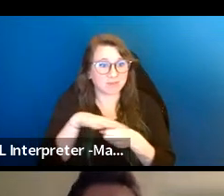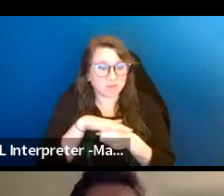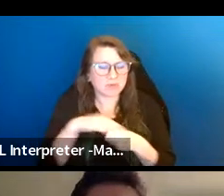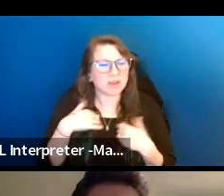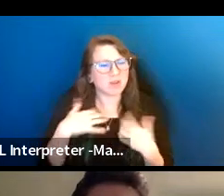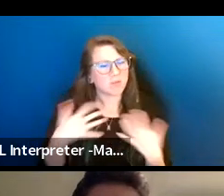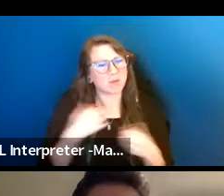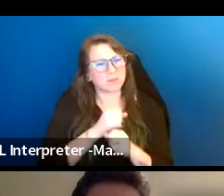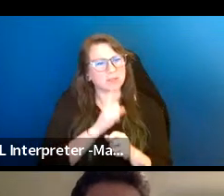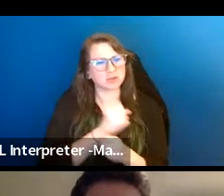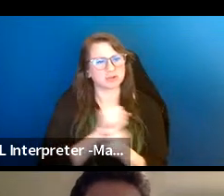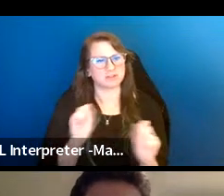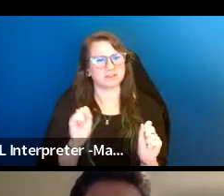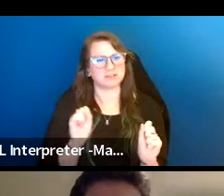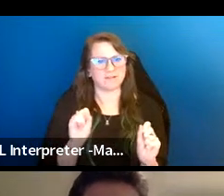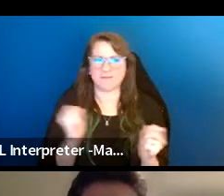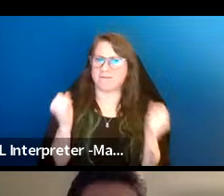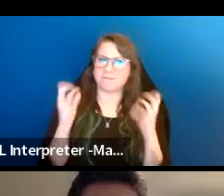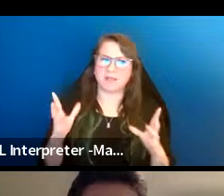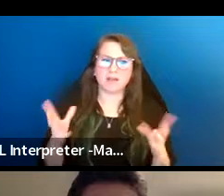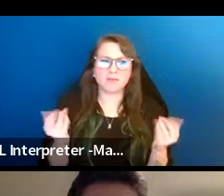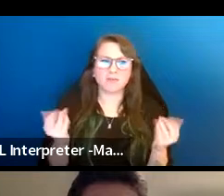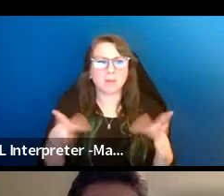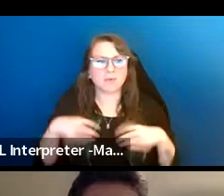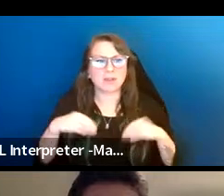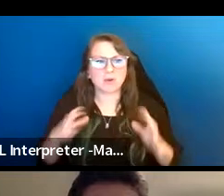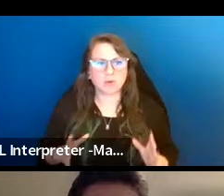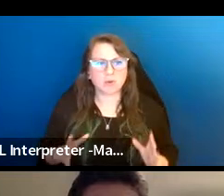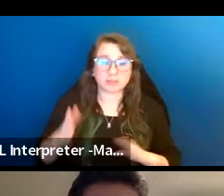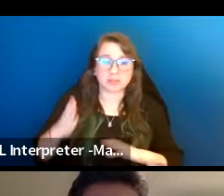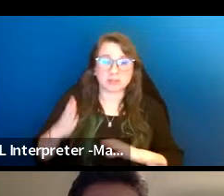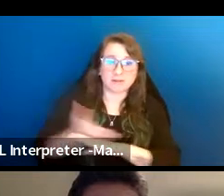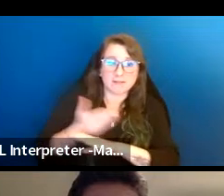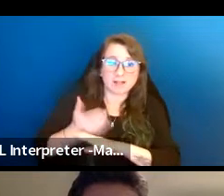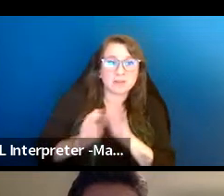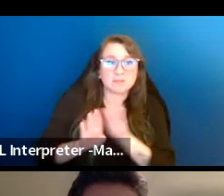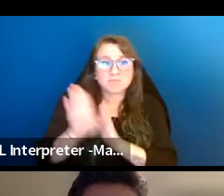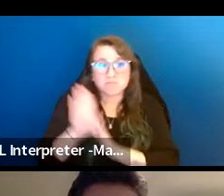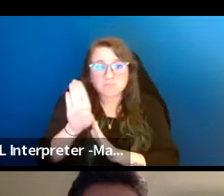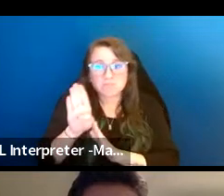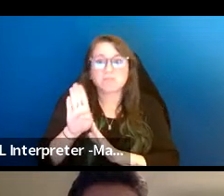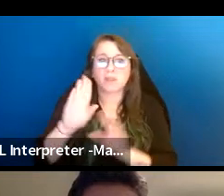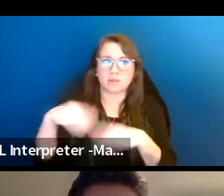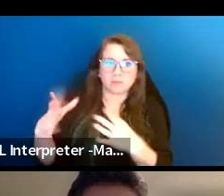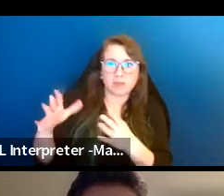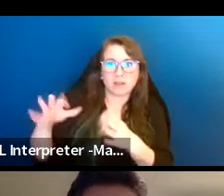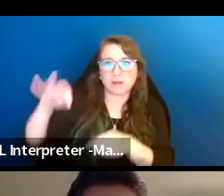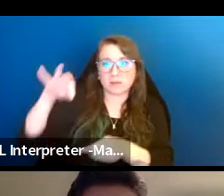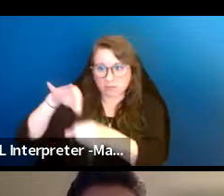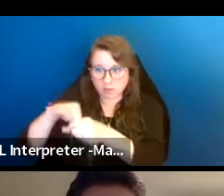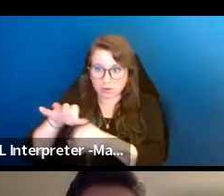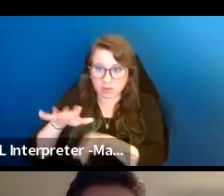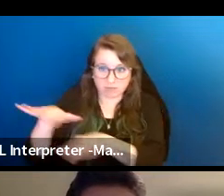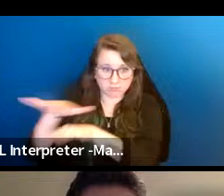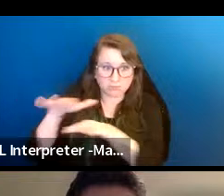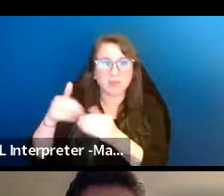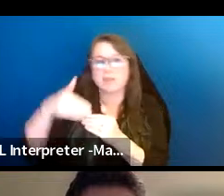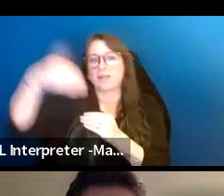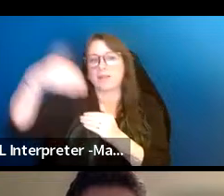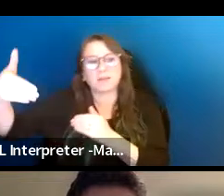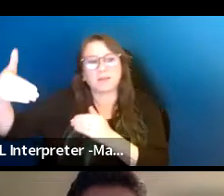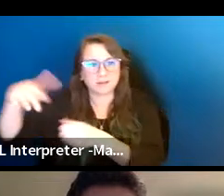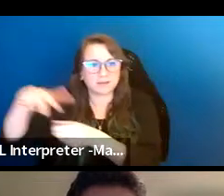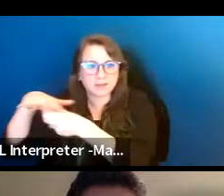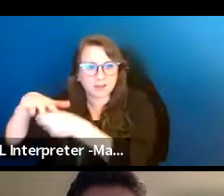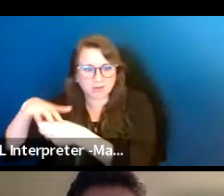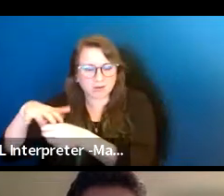know, a lot of property owners, a lot of developers, they do their work, they do their due diligence, they provide the building, and then they go off to the next neighborhood or the next project,